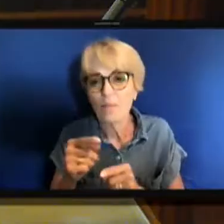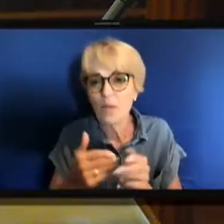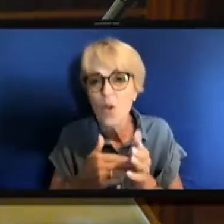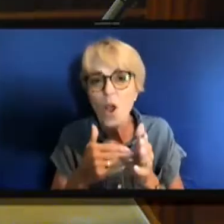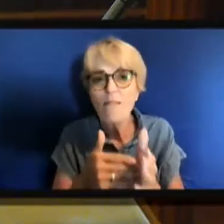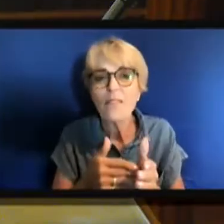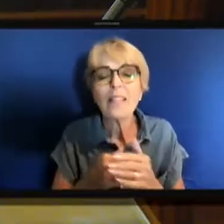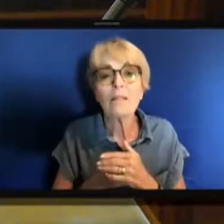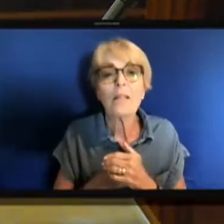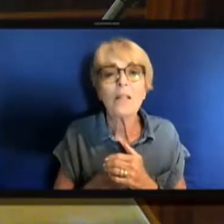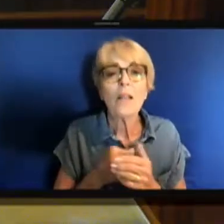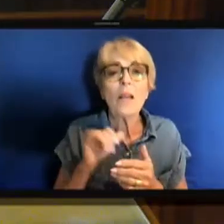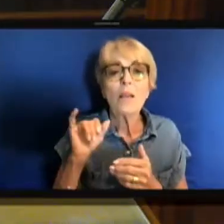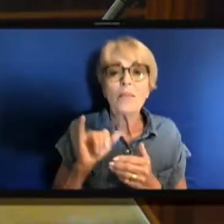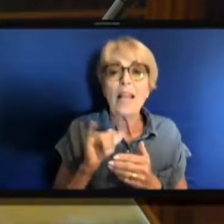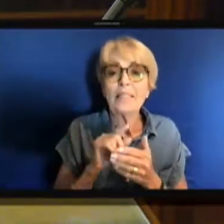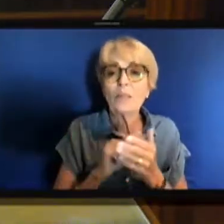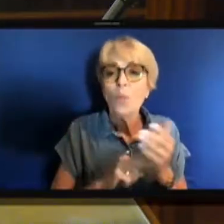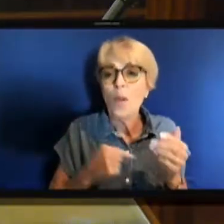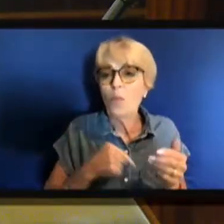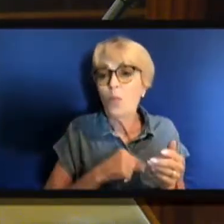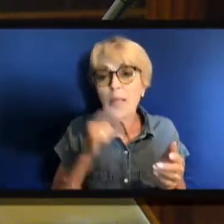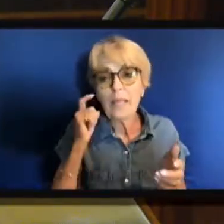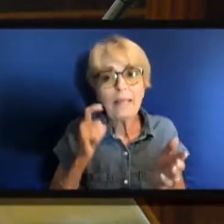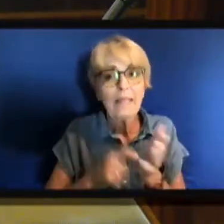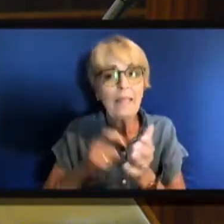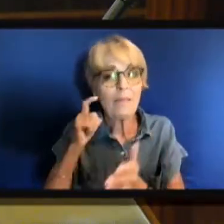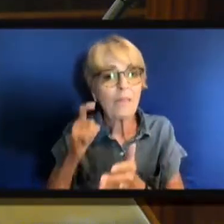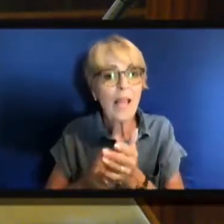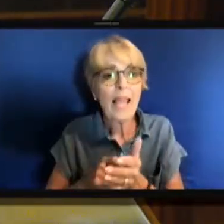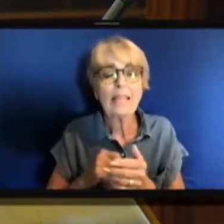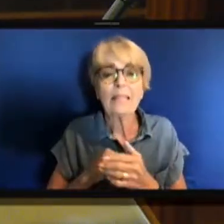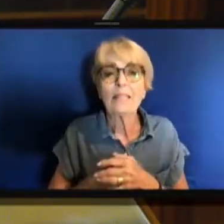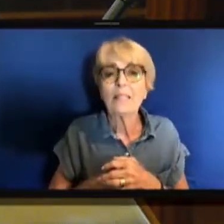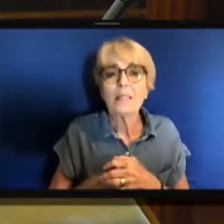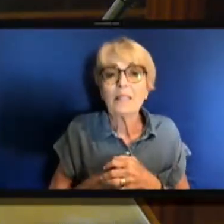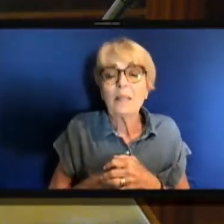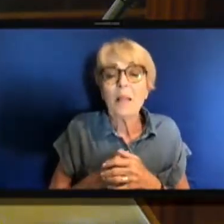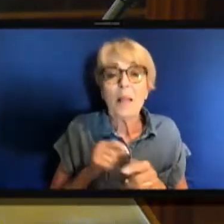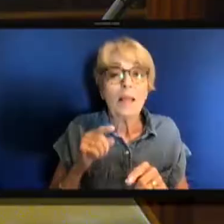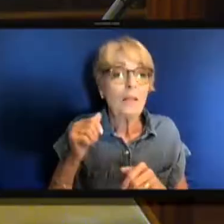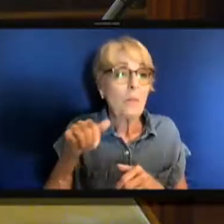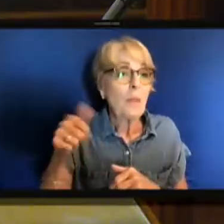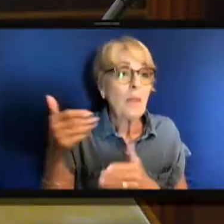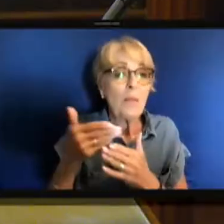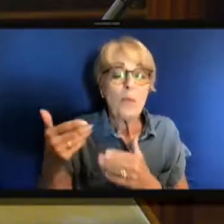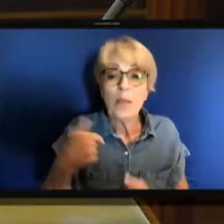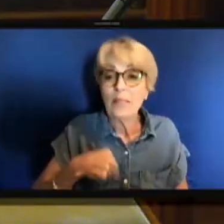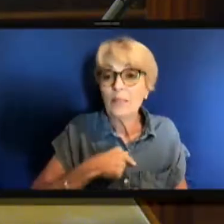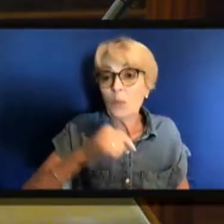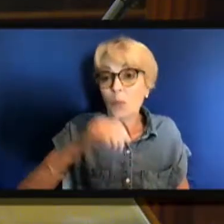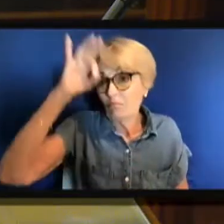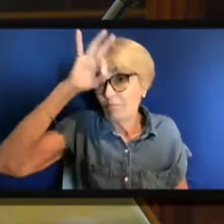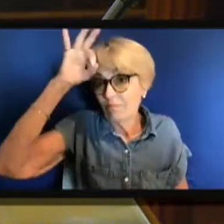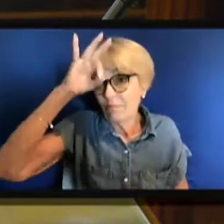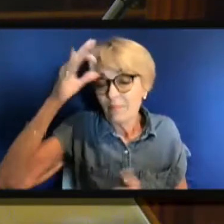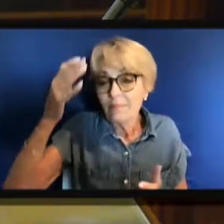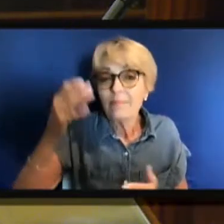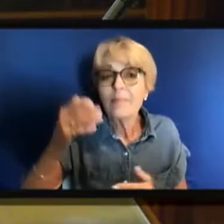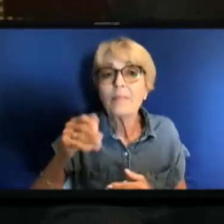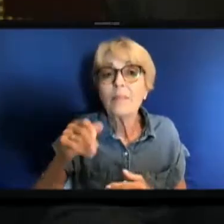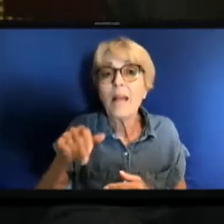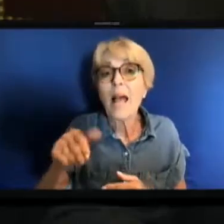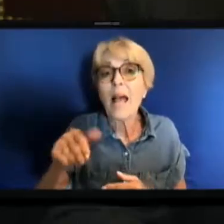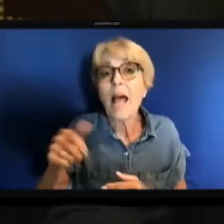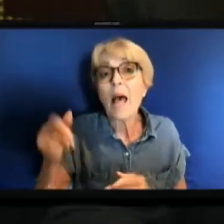things that we flag. There could be things out there that we would not be aware of that other people could raise.